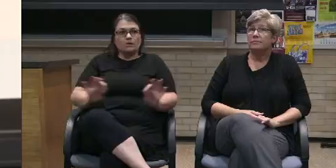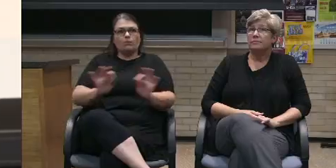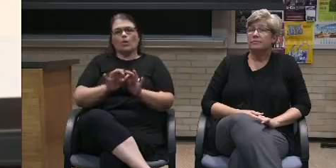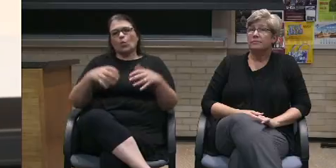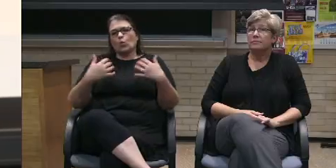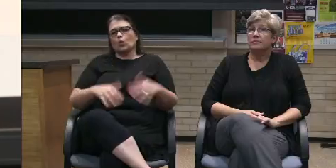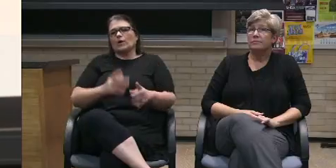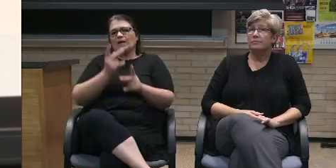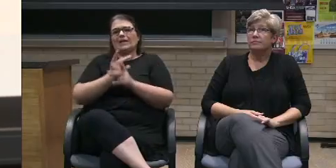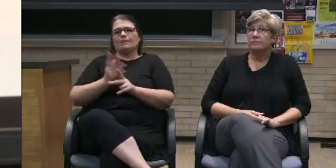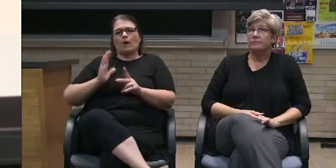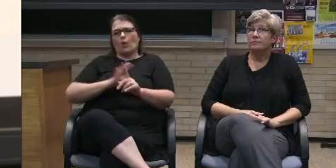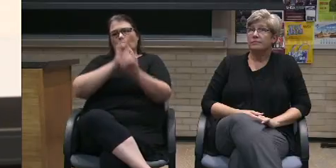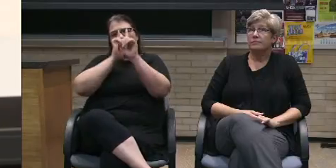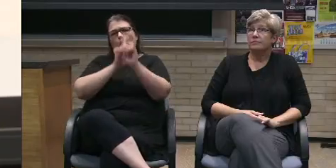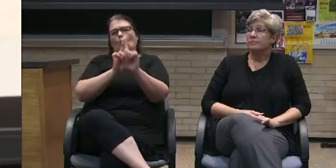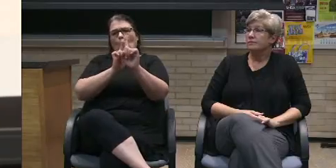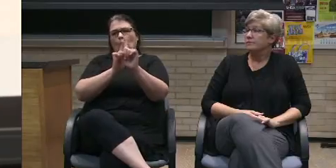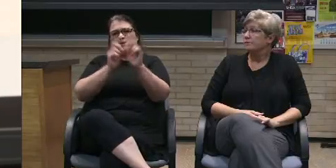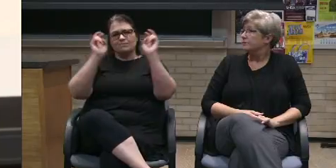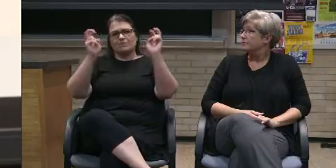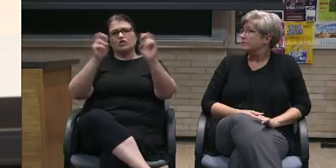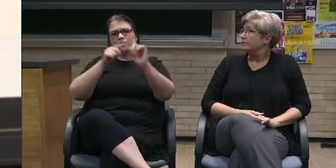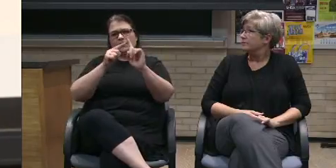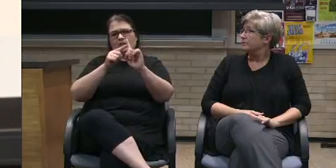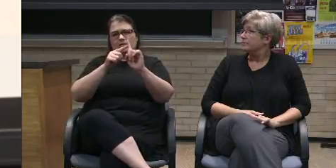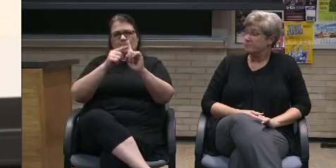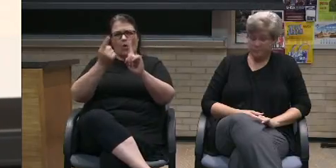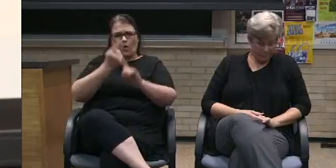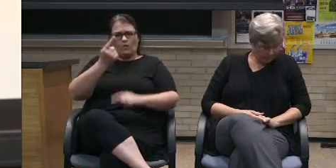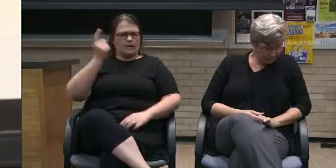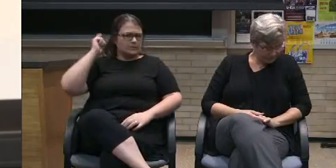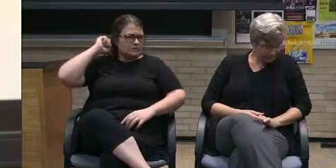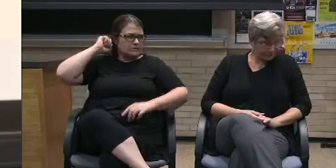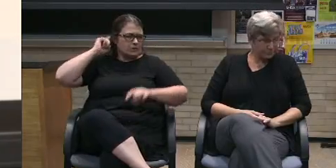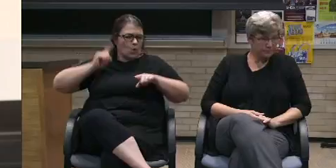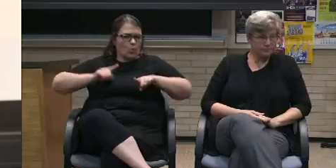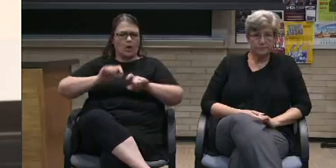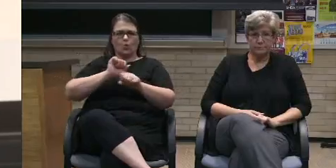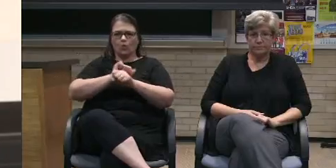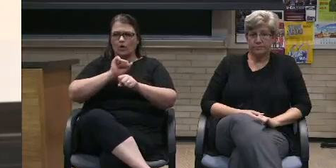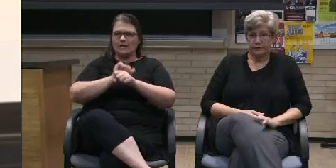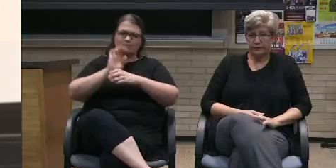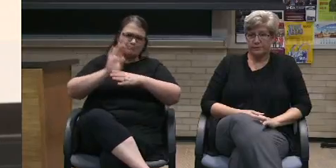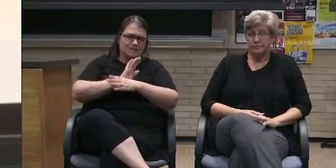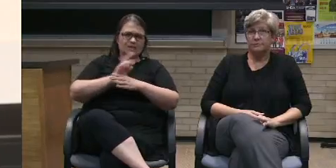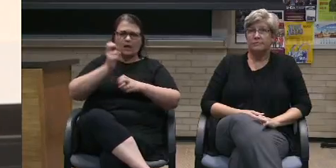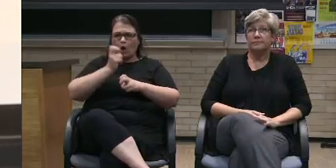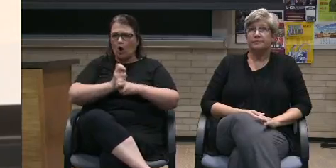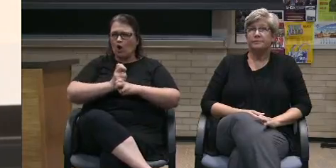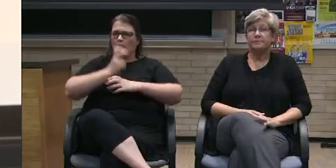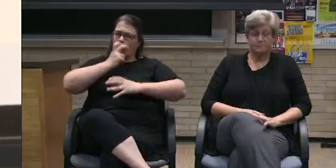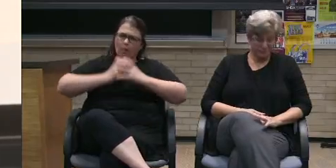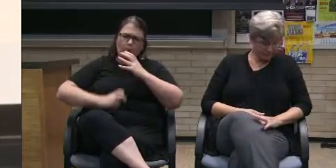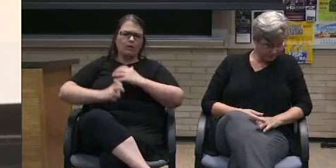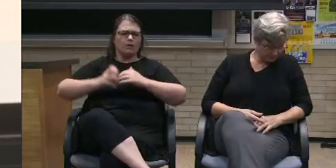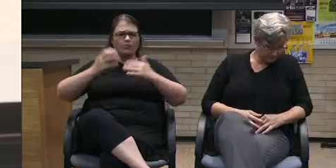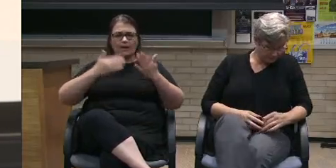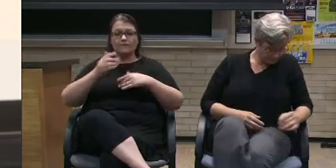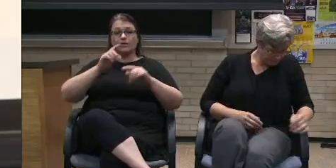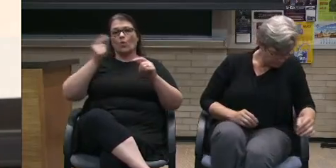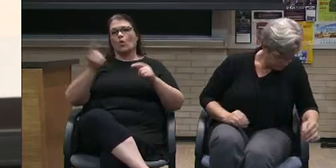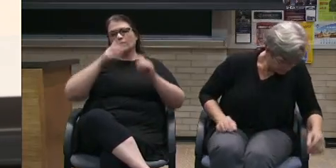our mission at top of mind for those moments when we're busy, when it's hard, but to keep ever focused on